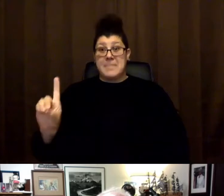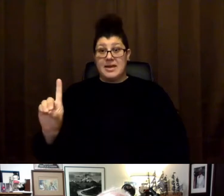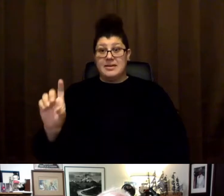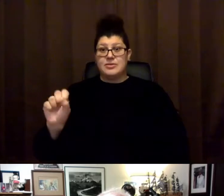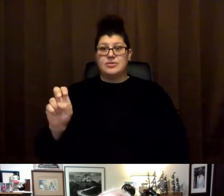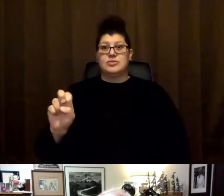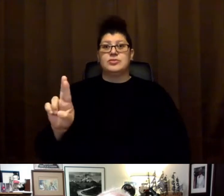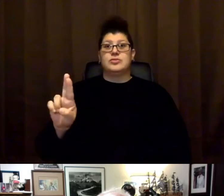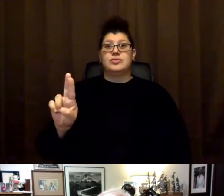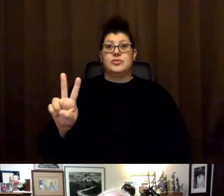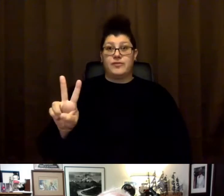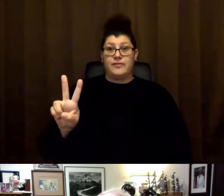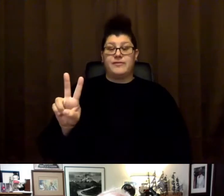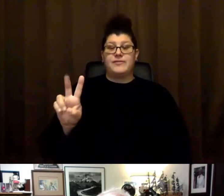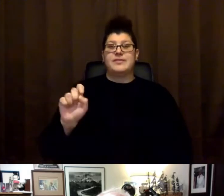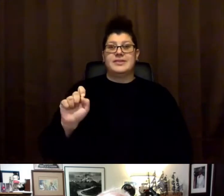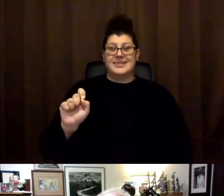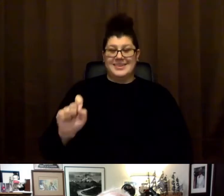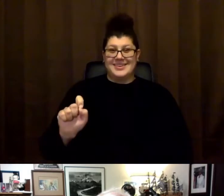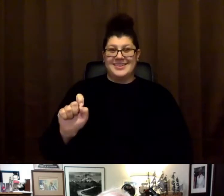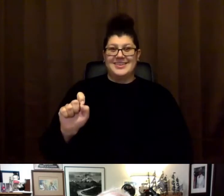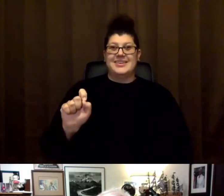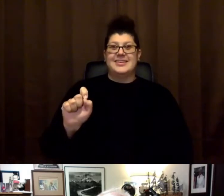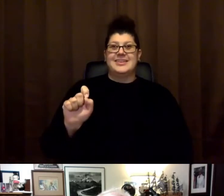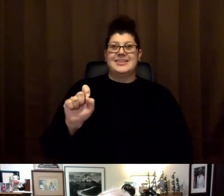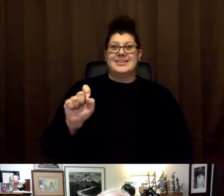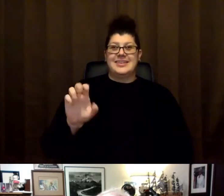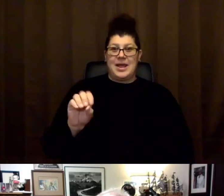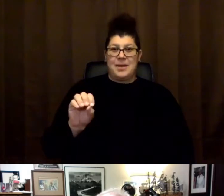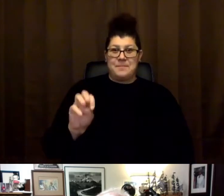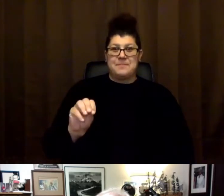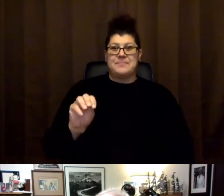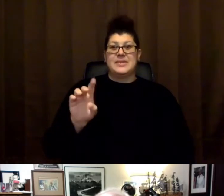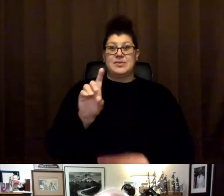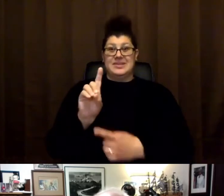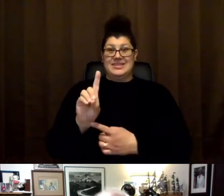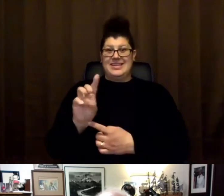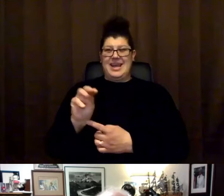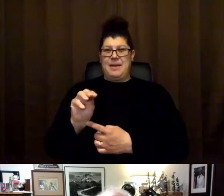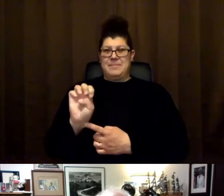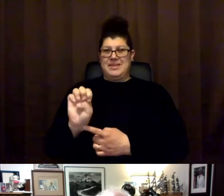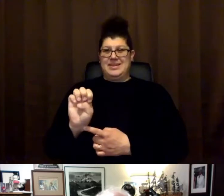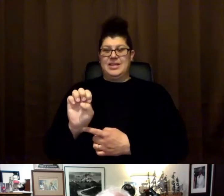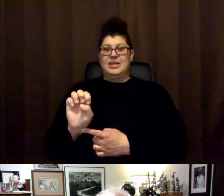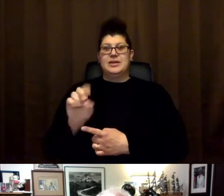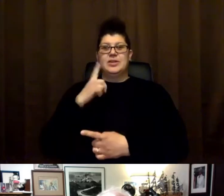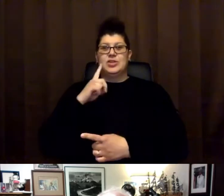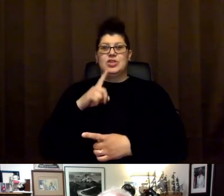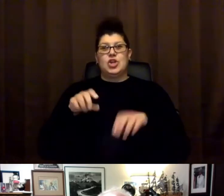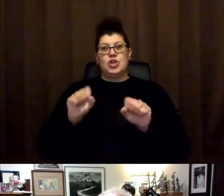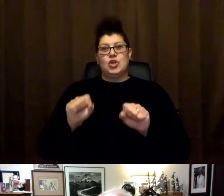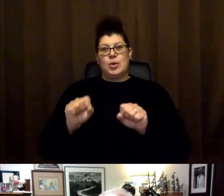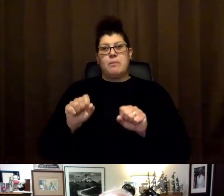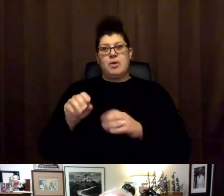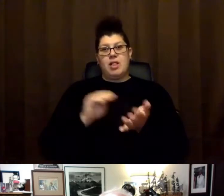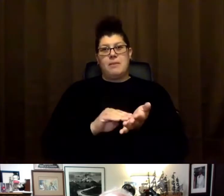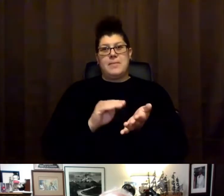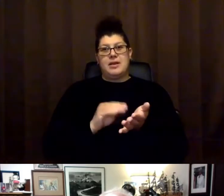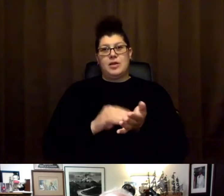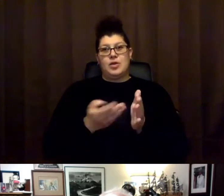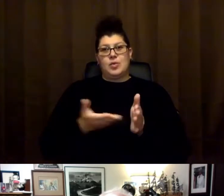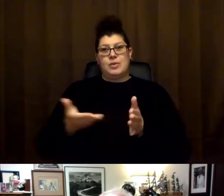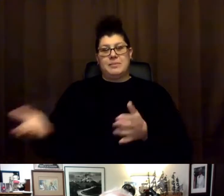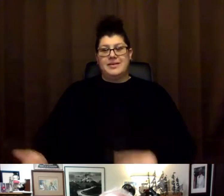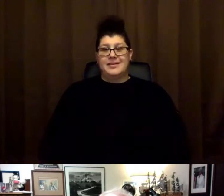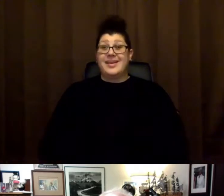medservdme.com. DME, of course, stands for Durable Medical Equipment, which kind of tells what we do. Great. Well, wonderful, wonderful. Thanks so much,